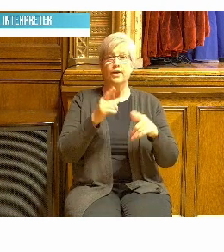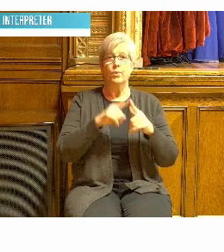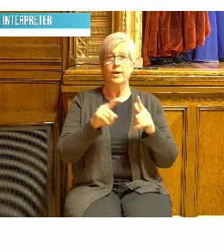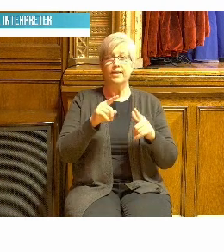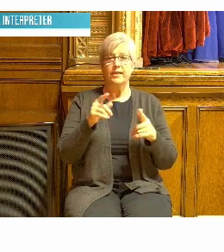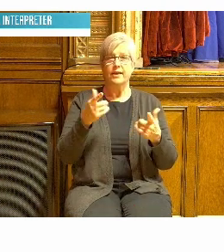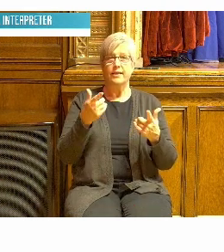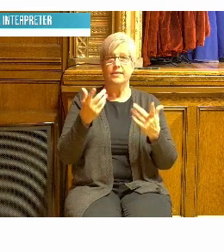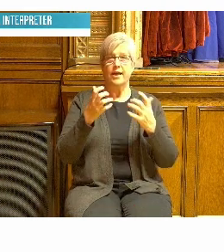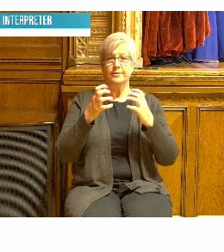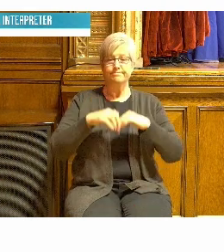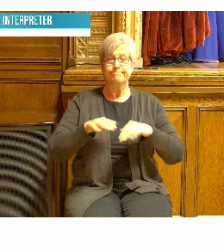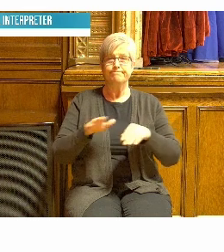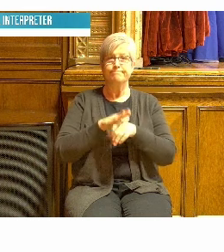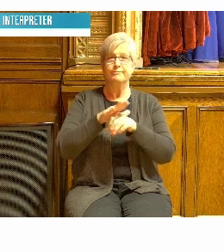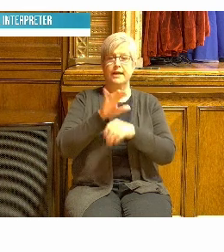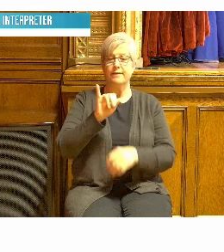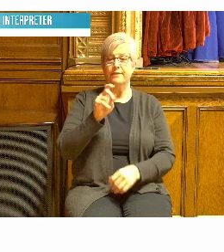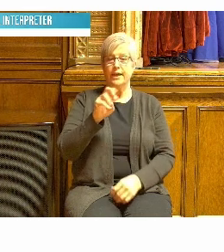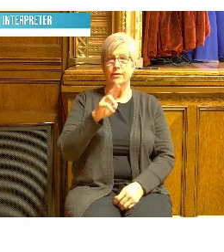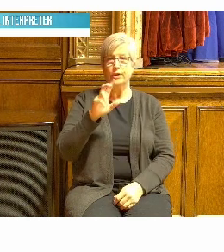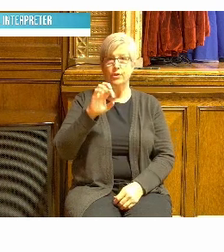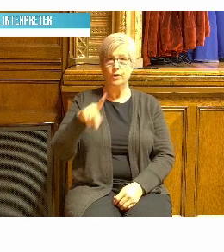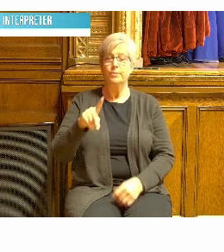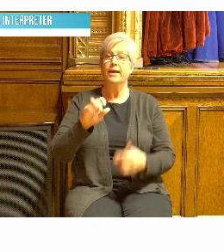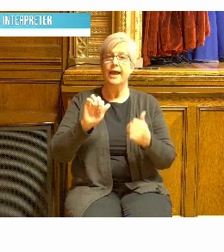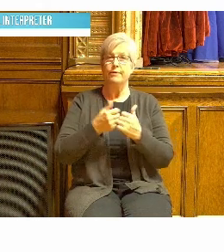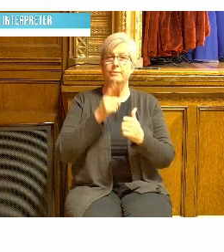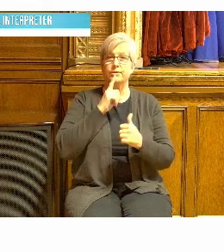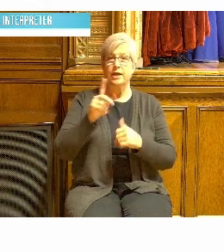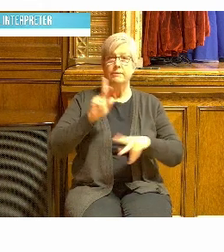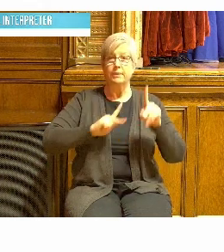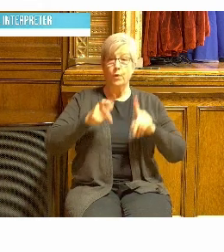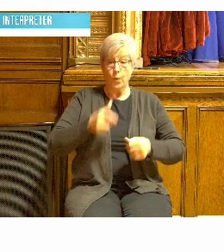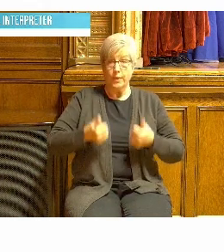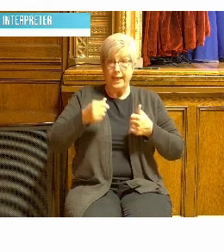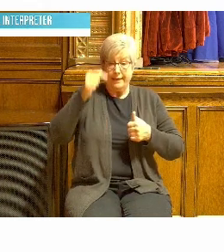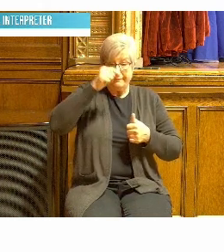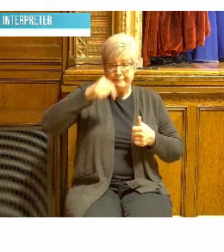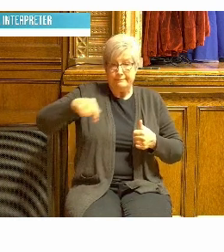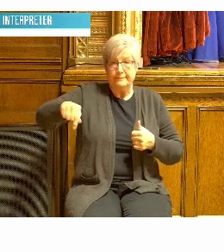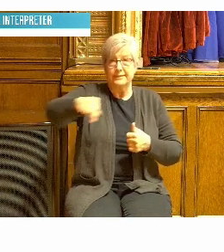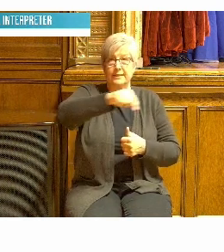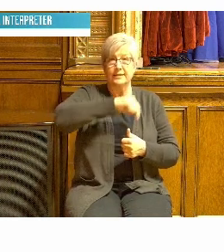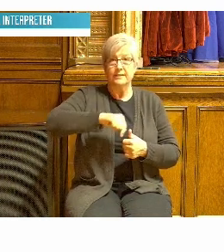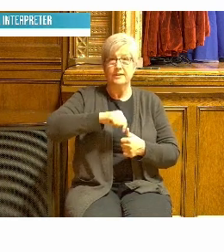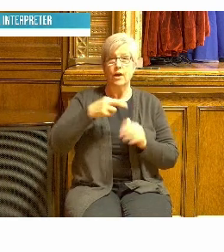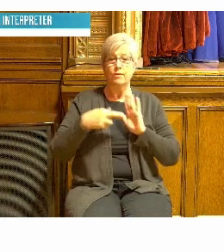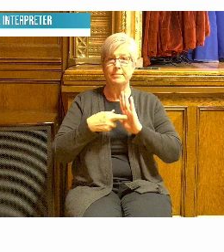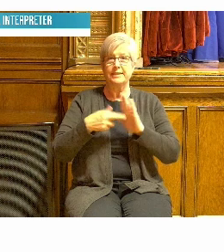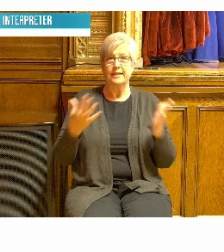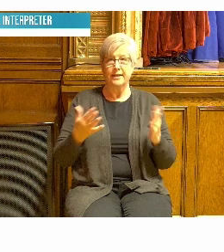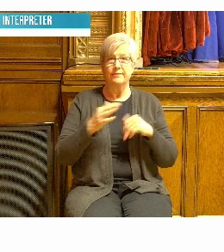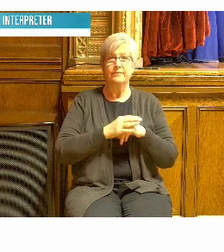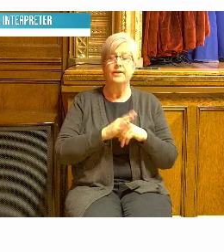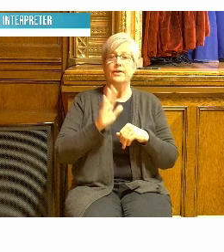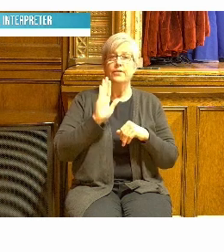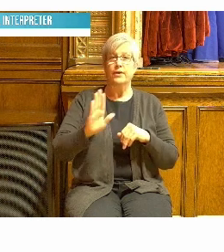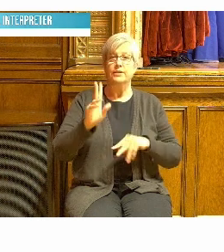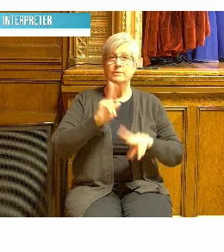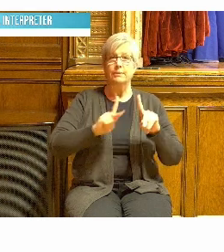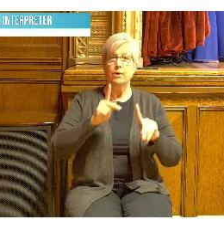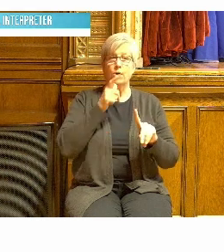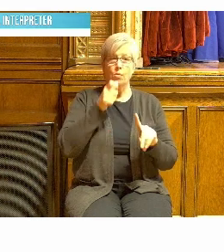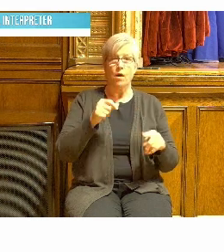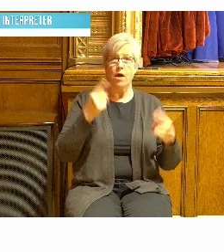loop, how will we ensure that the residents' voices in the entire area that's being filled in are represented, that those who are